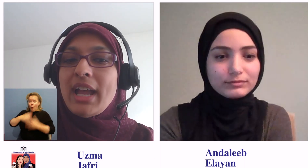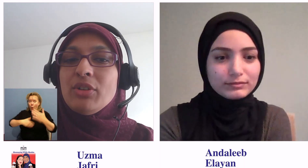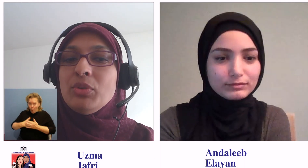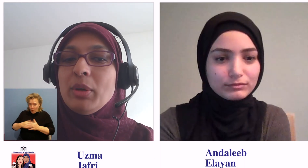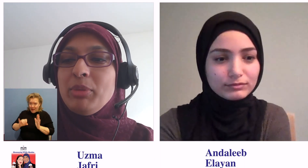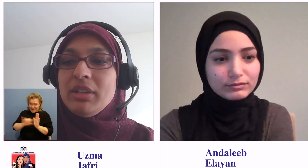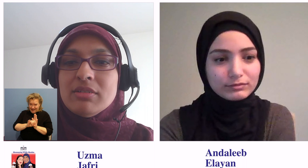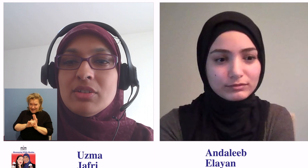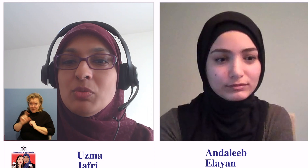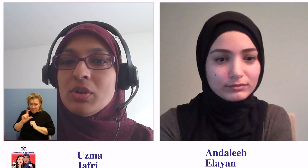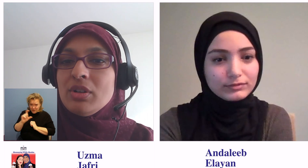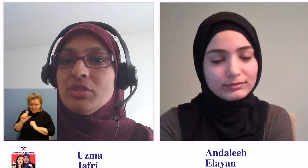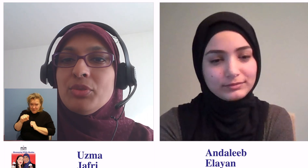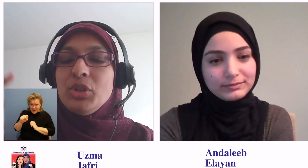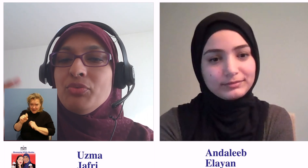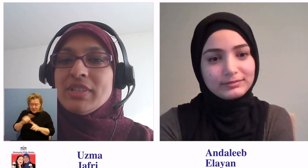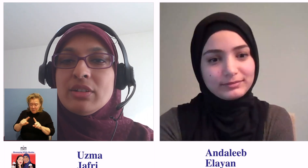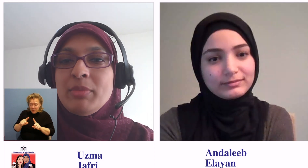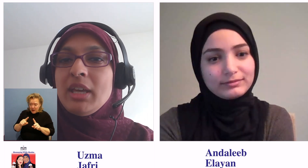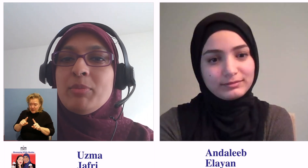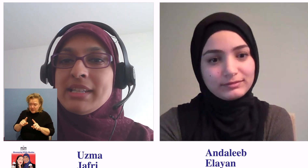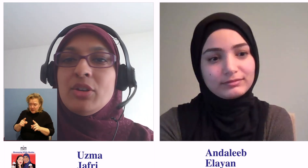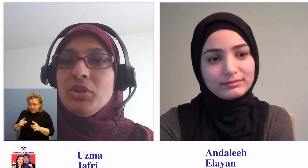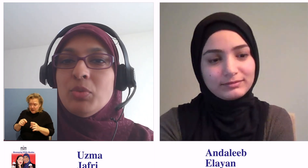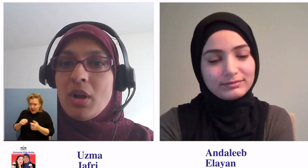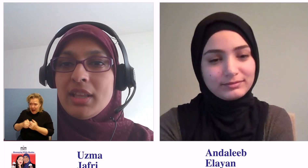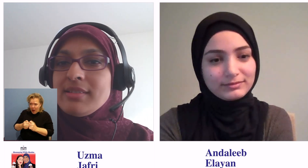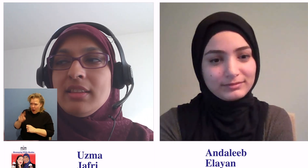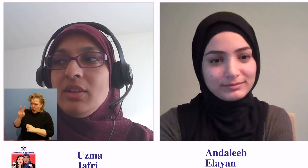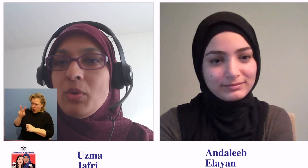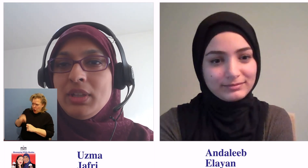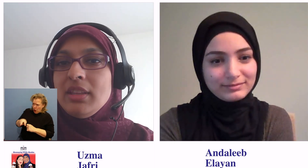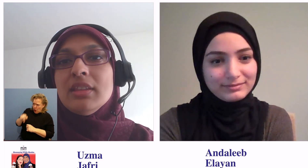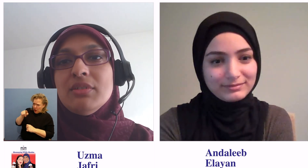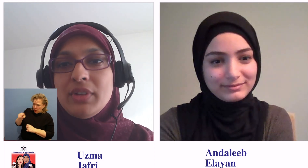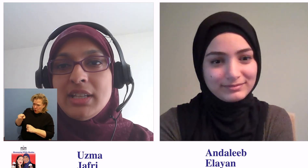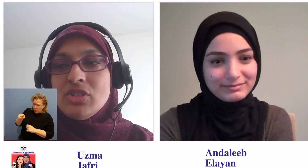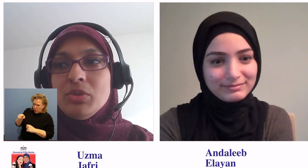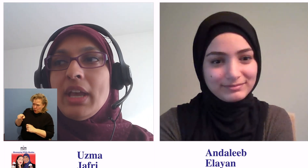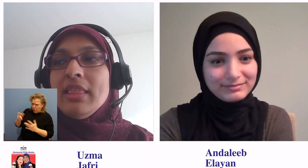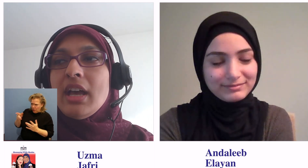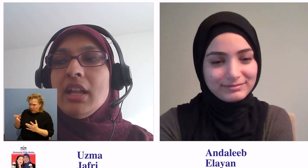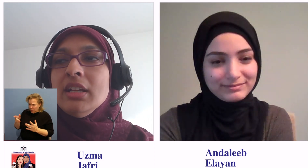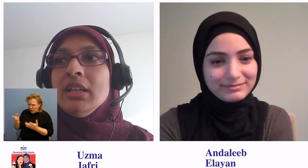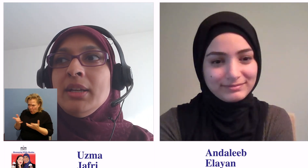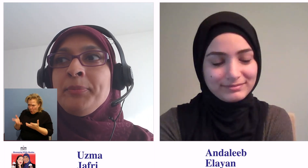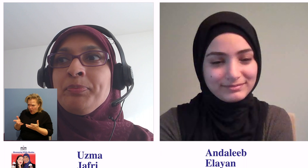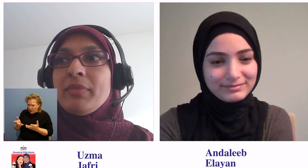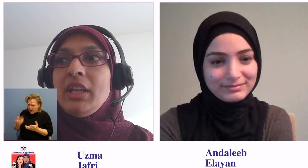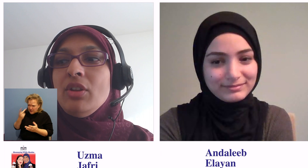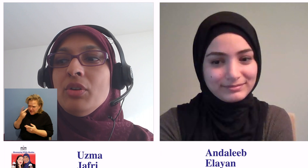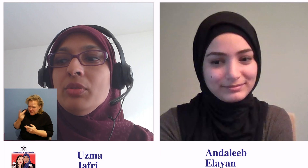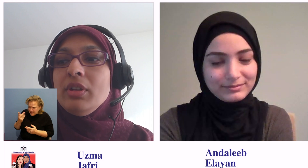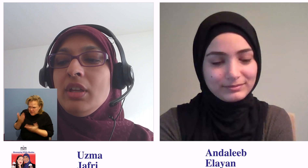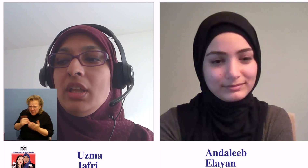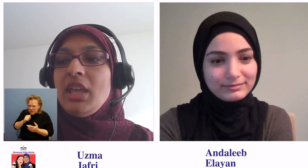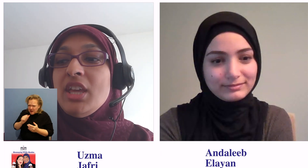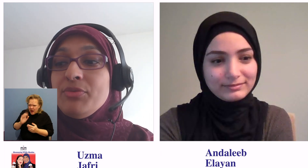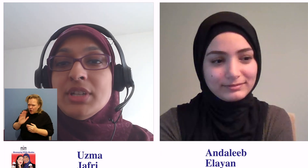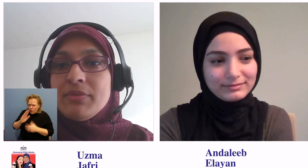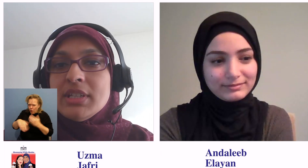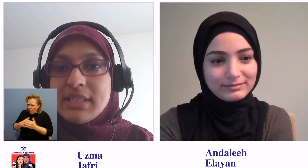or how you appear to the world or your physical makeup is not who you are. That's not the only thing that defines you. And that, you know,